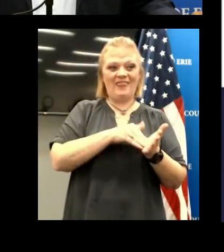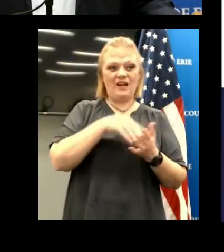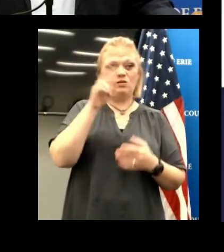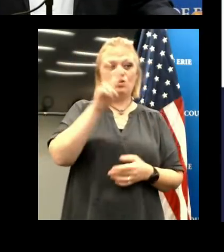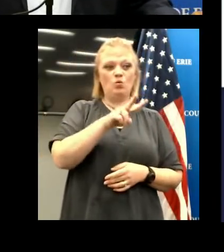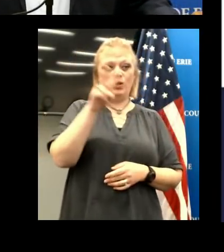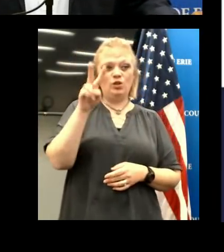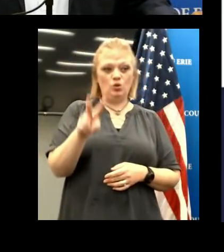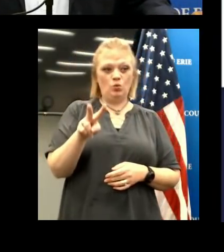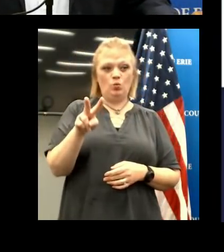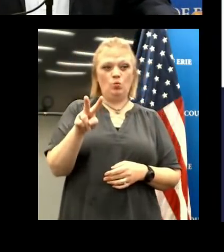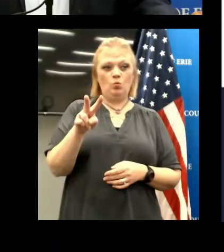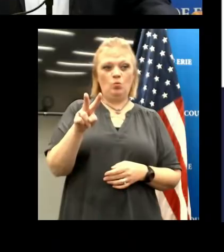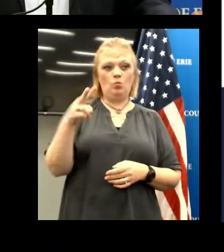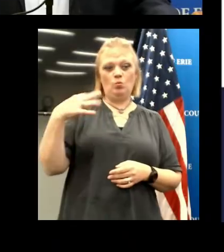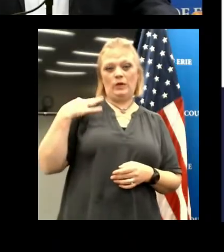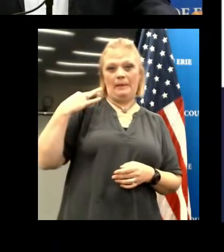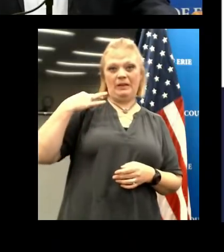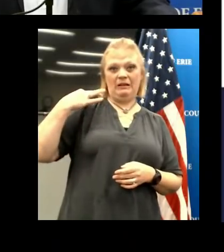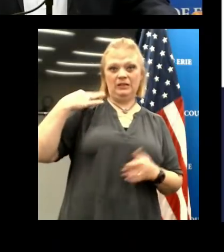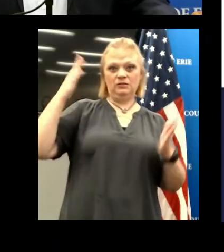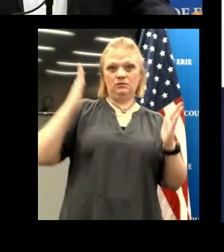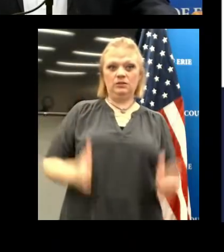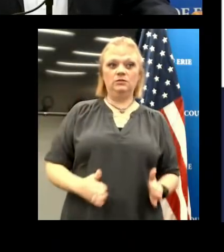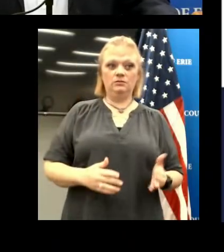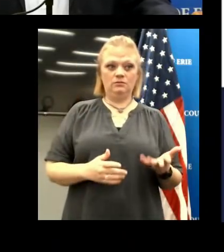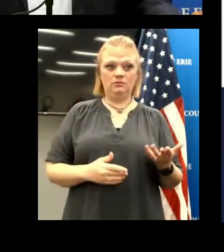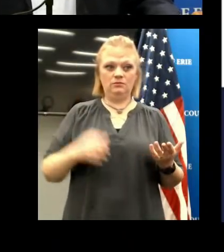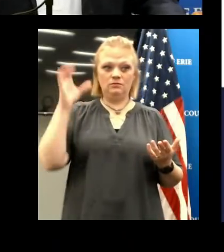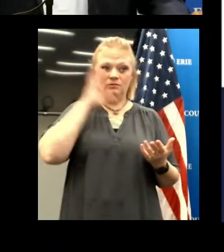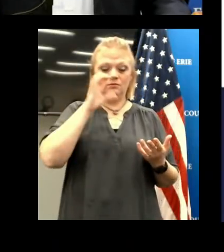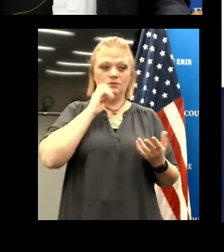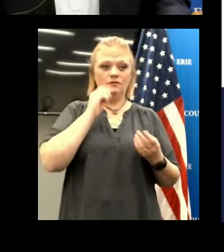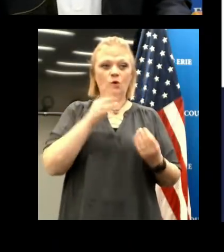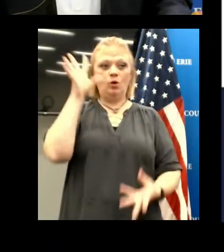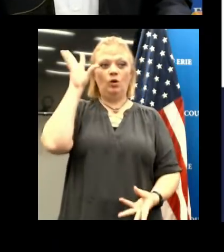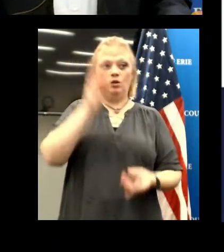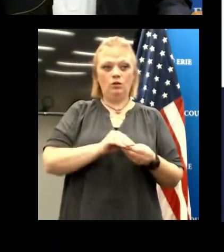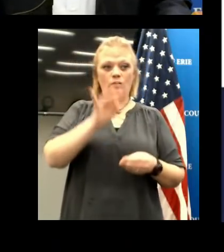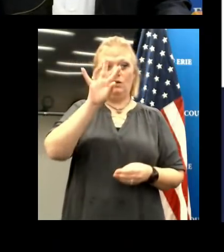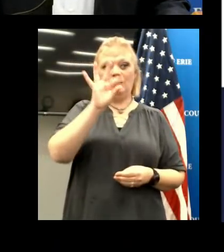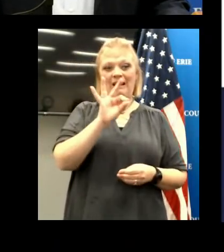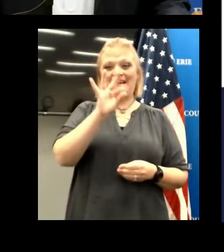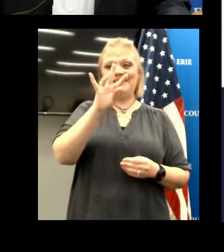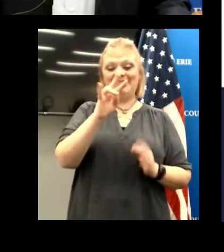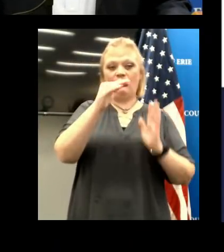5,022 applicants who seeking a combined total of